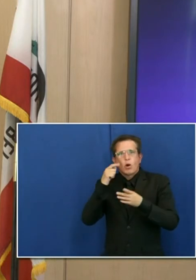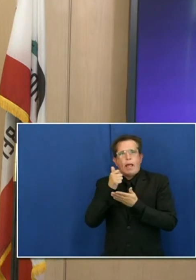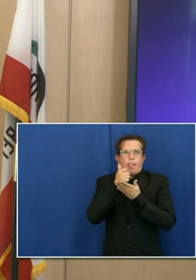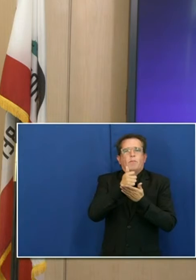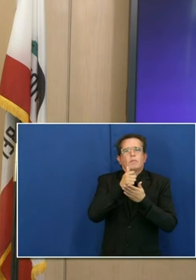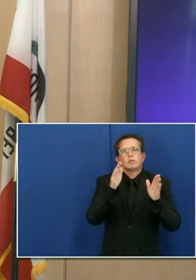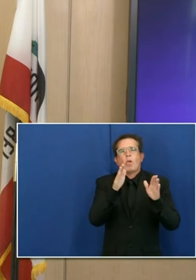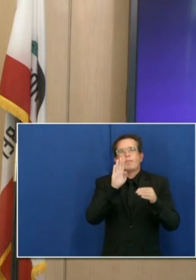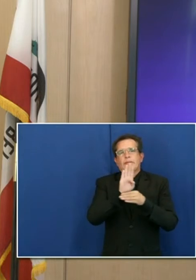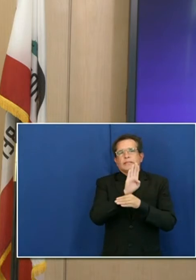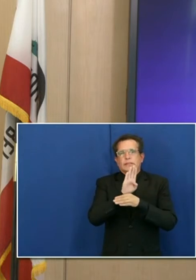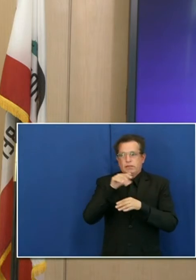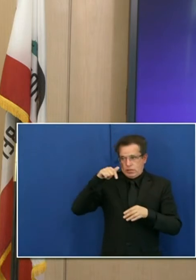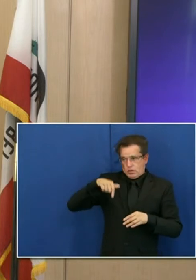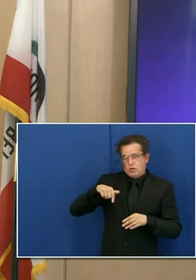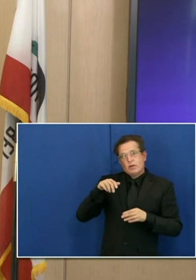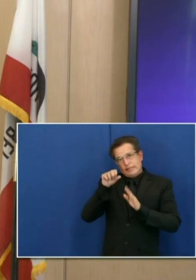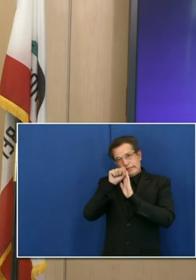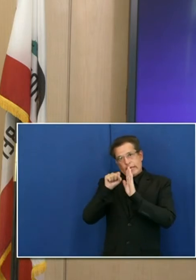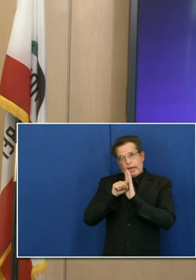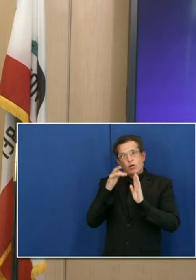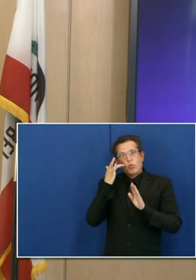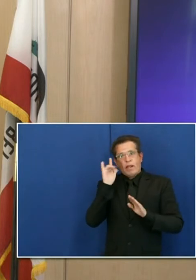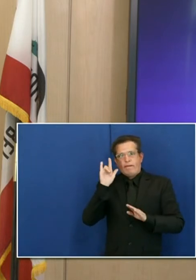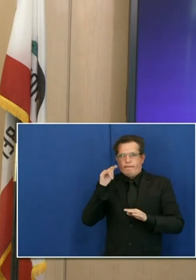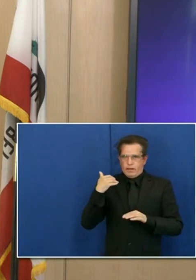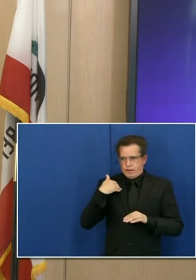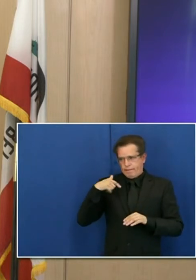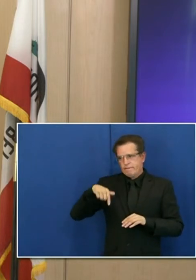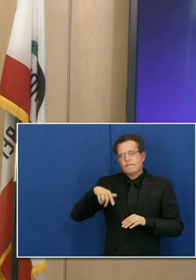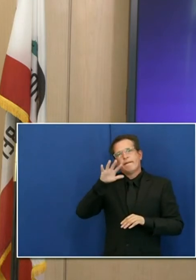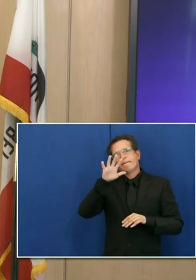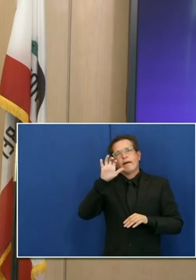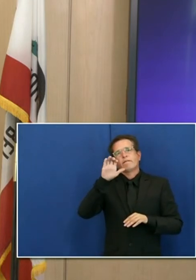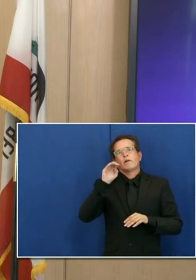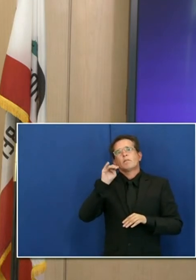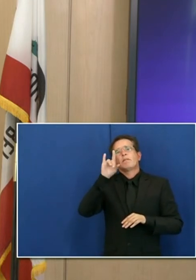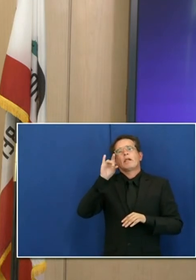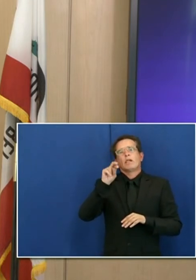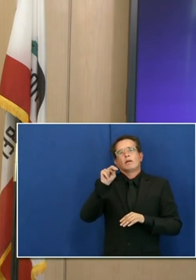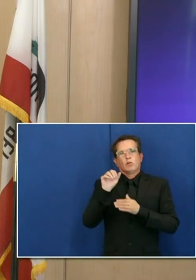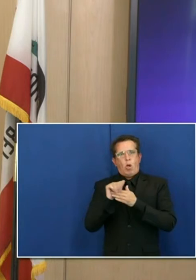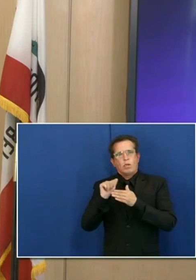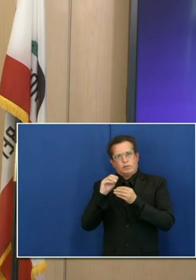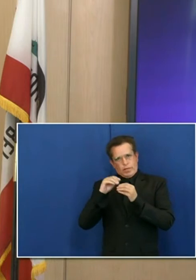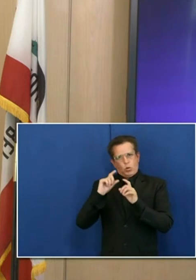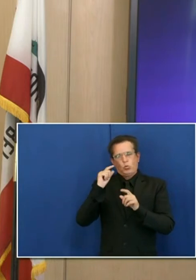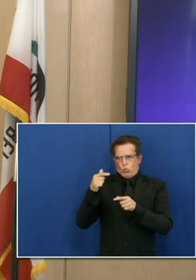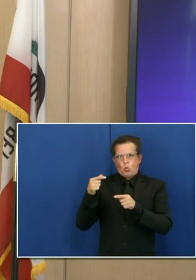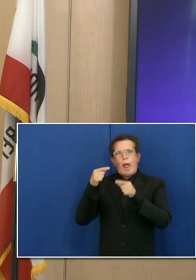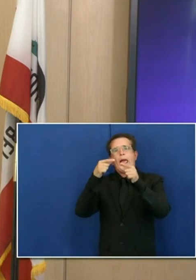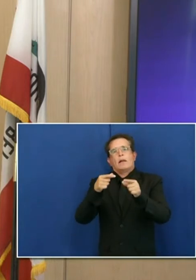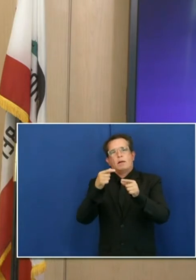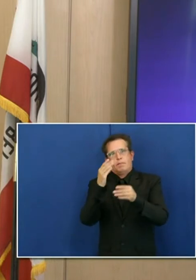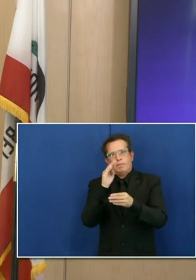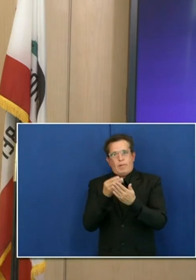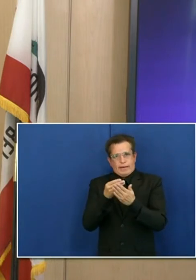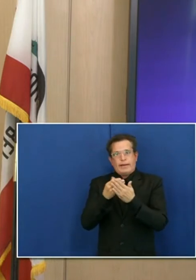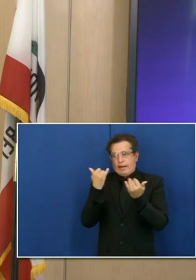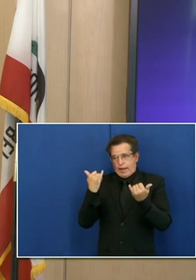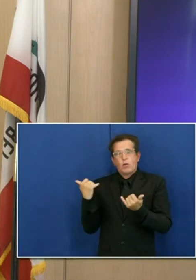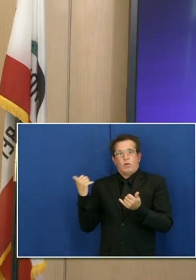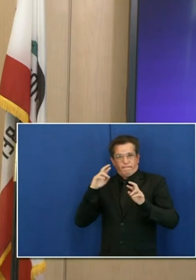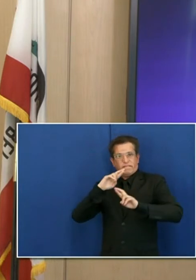of California administered by these entities, there's $500 million in grants that are now available to businesses that have been